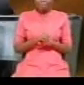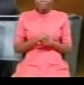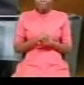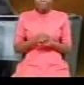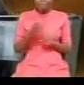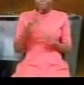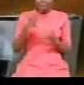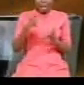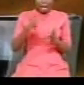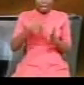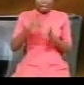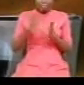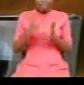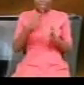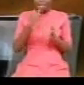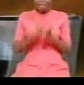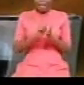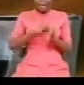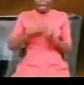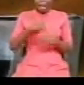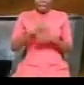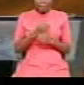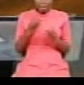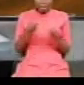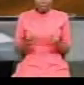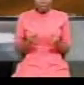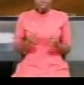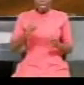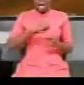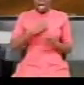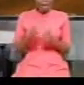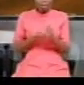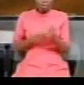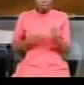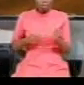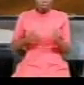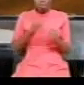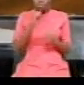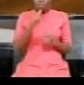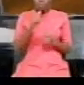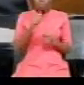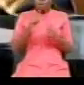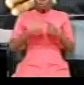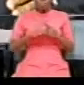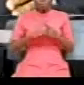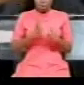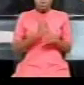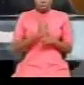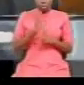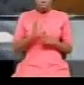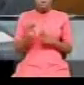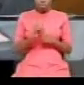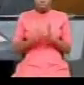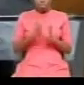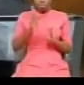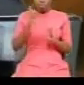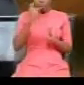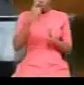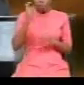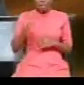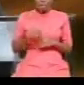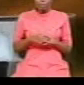The psalmist say, I make haste, I delay not, to keep your statutes, to keep your